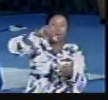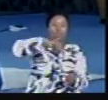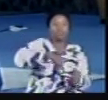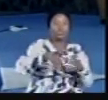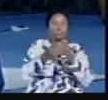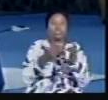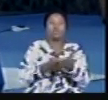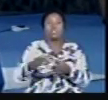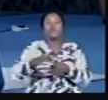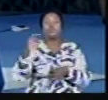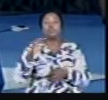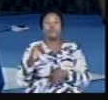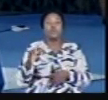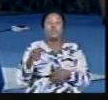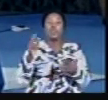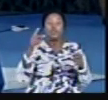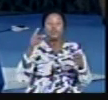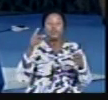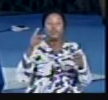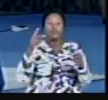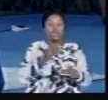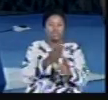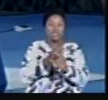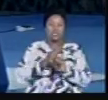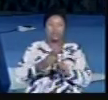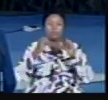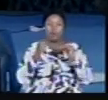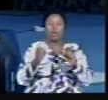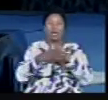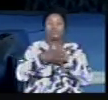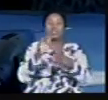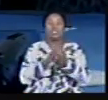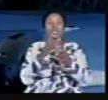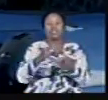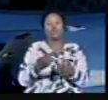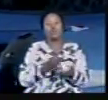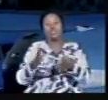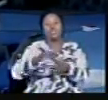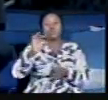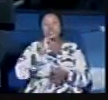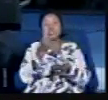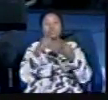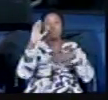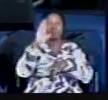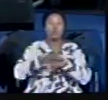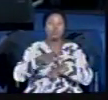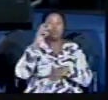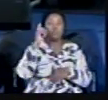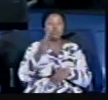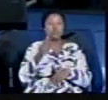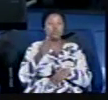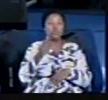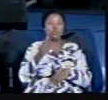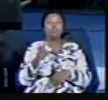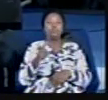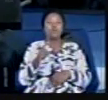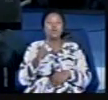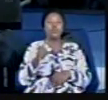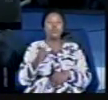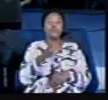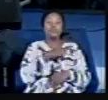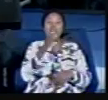Spirit. But you shall receive power after that the Holy Ghost is come upon you, and ye shall